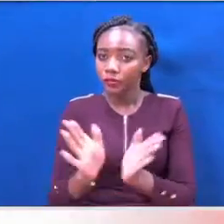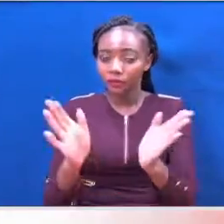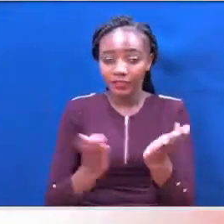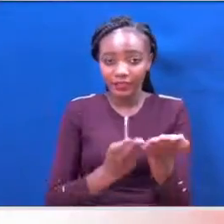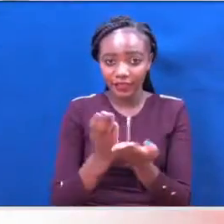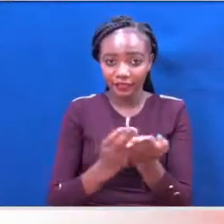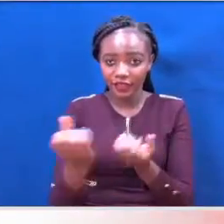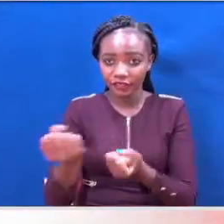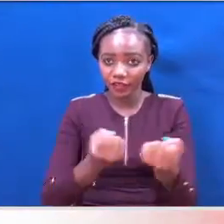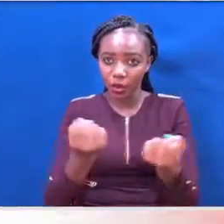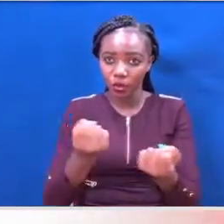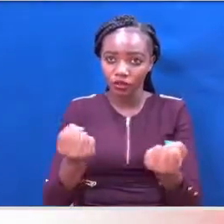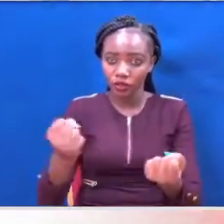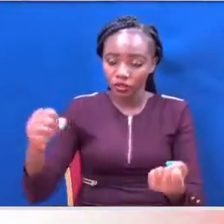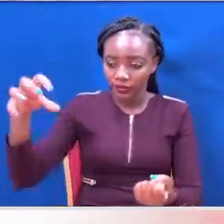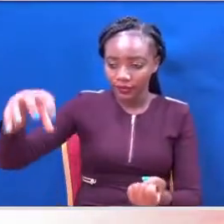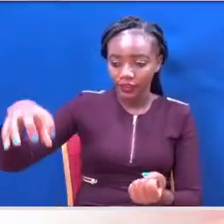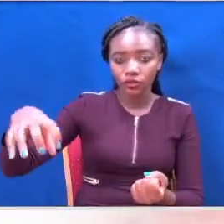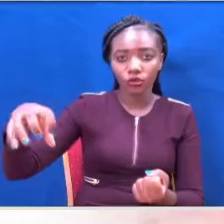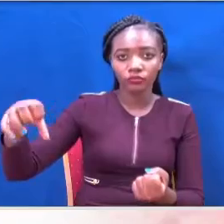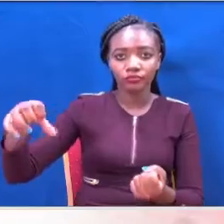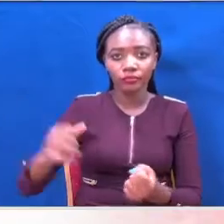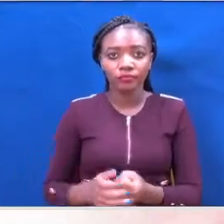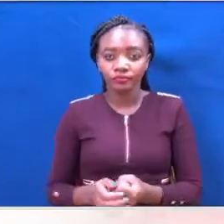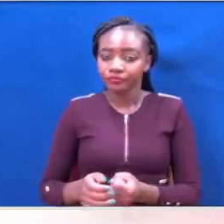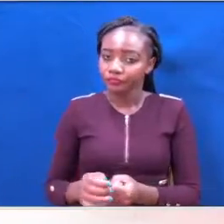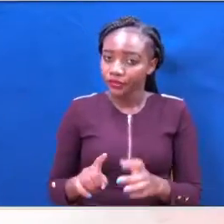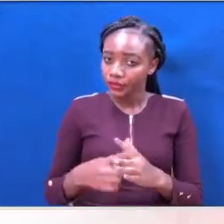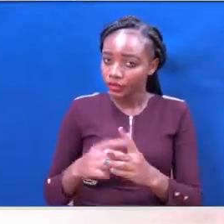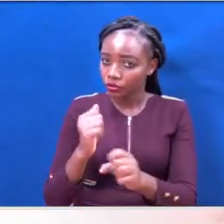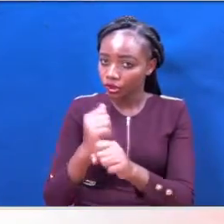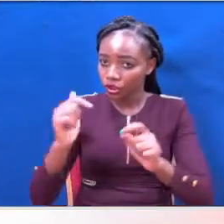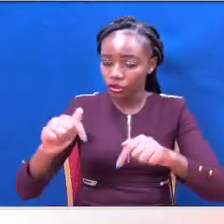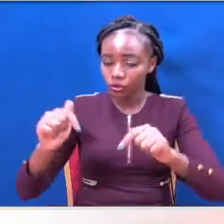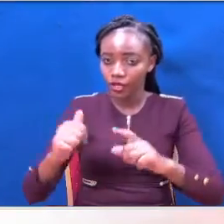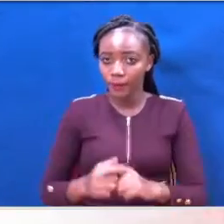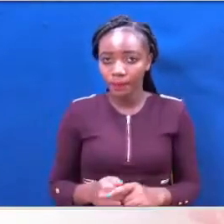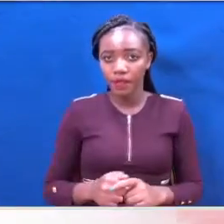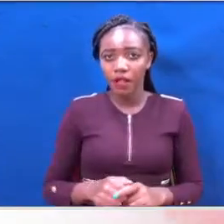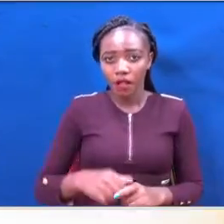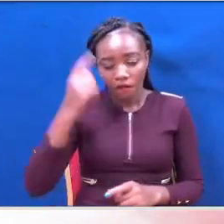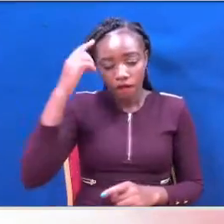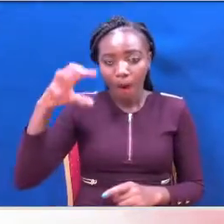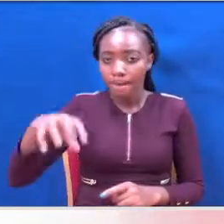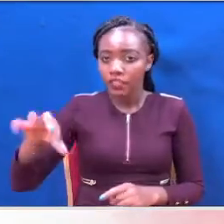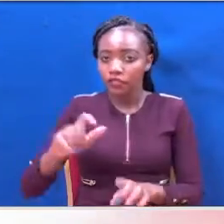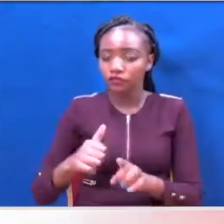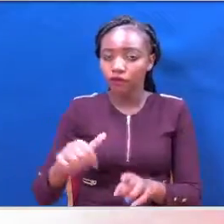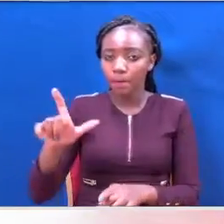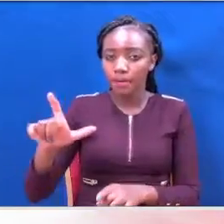terminus was buzzing with activity after opening its doors for the first time for matatus plying Langata and Ngong